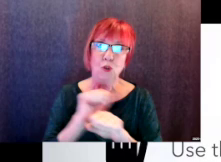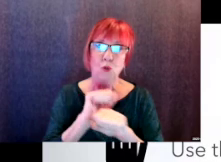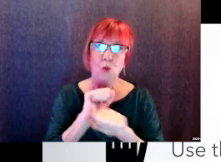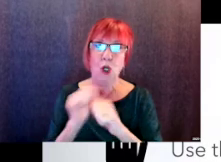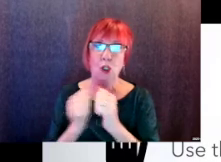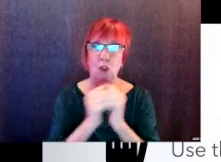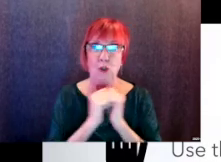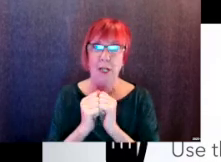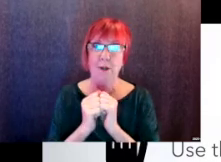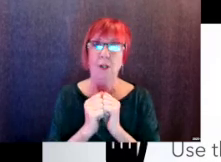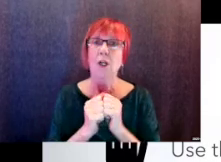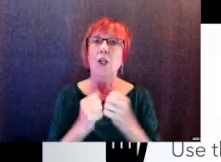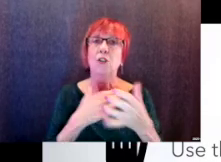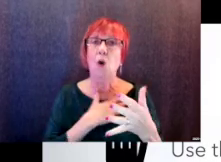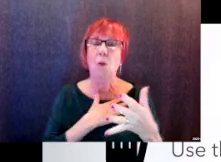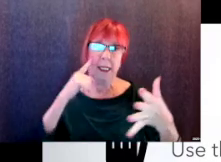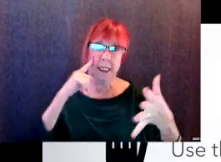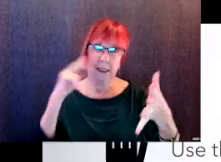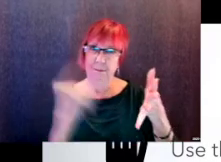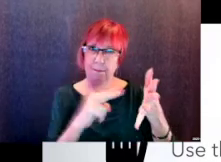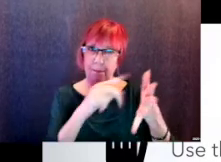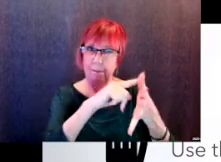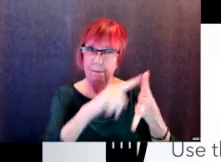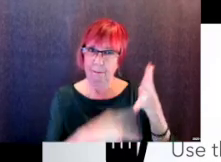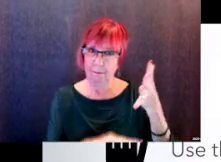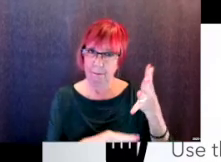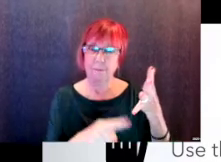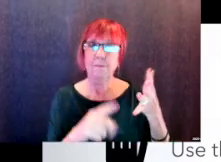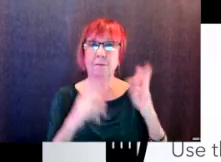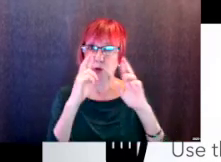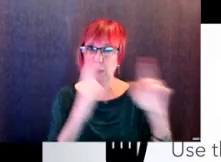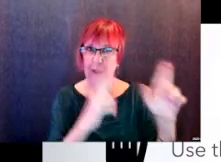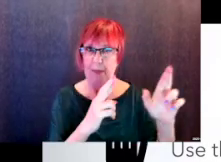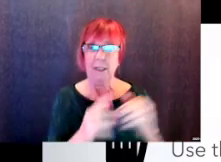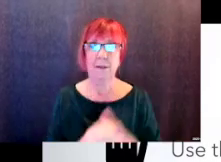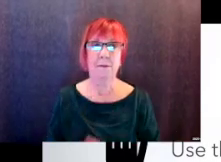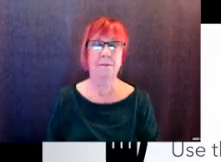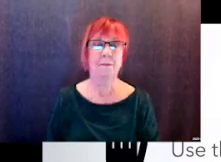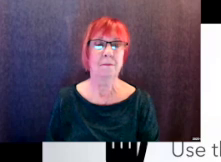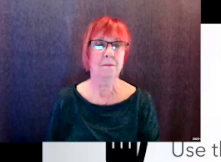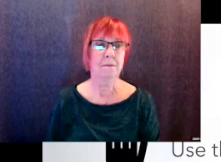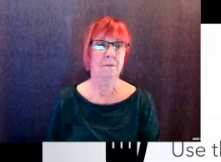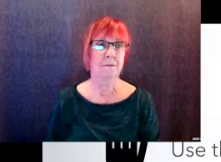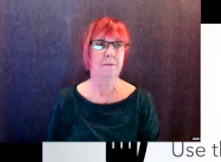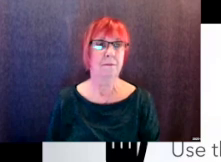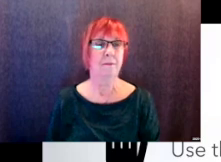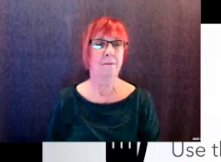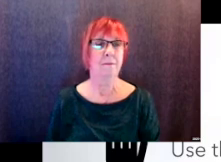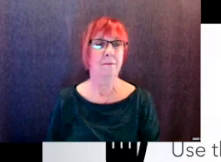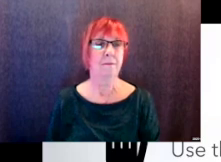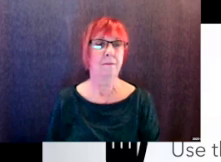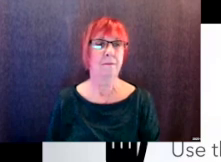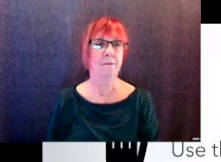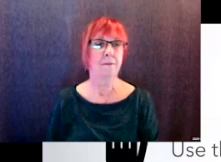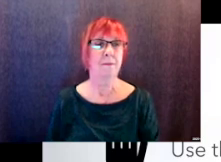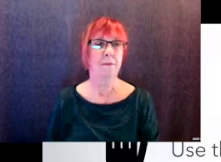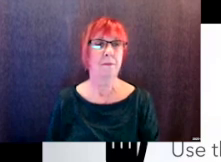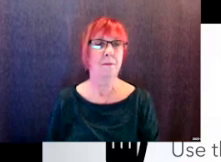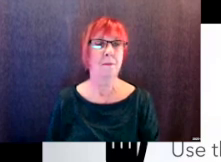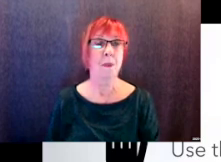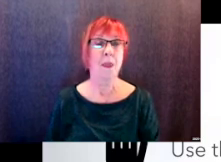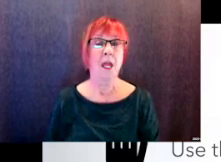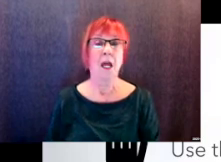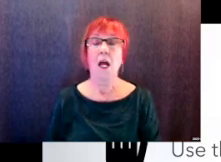Good evening. Thank you, Jessica. My name is Robert Chester, and I'm staff here at CARB. So if you would like